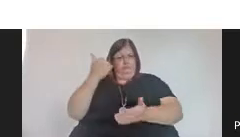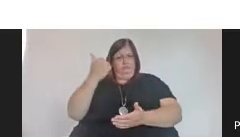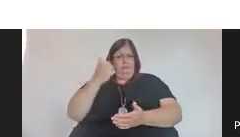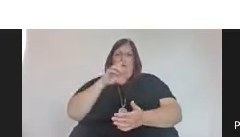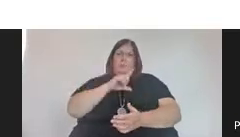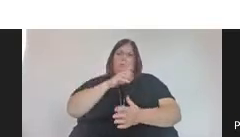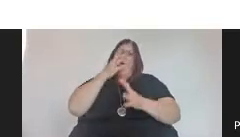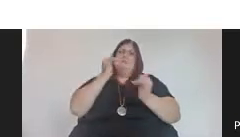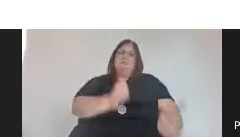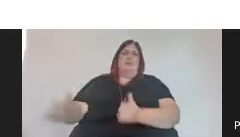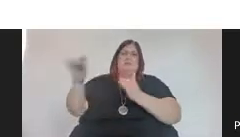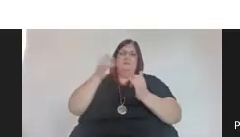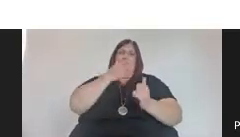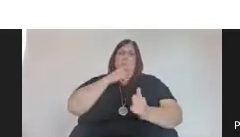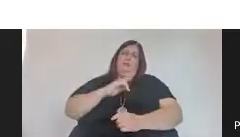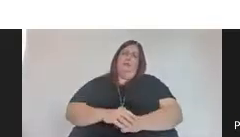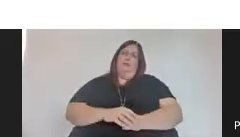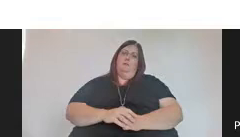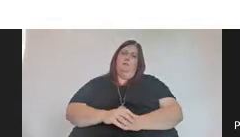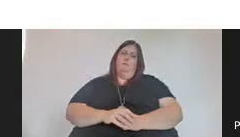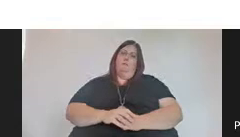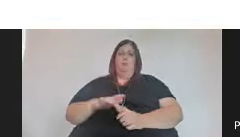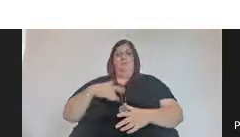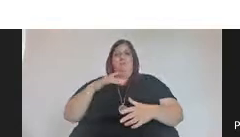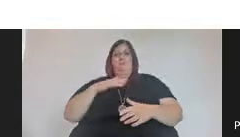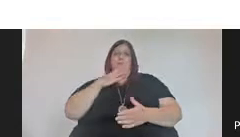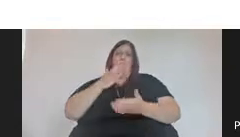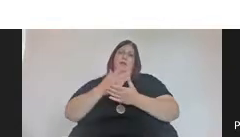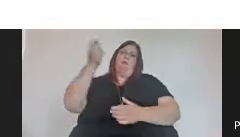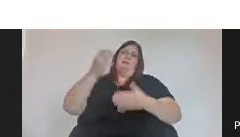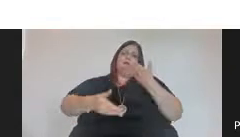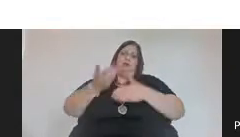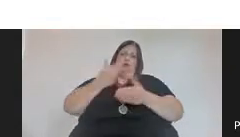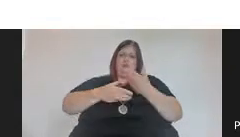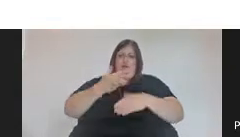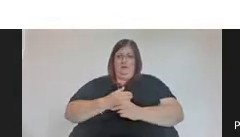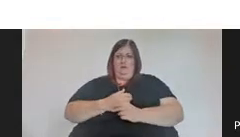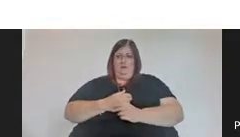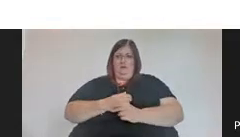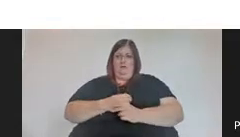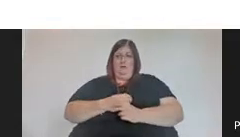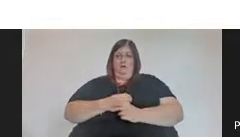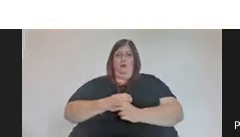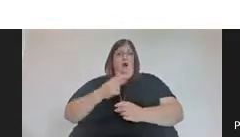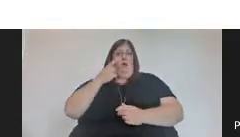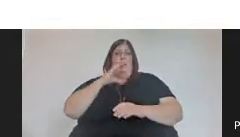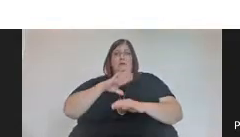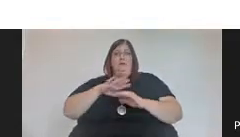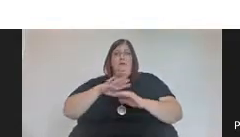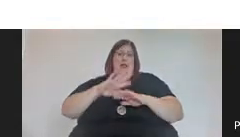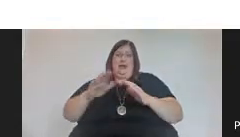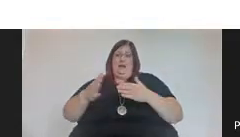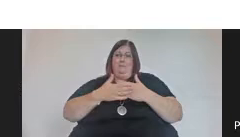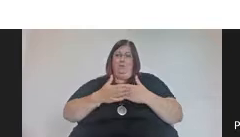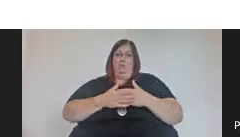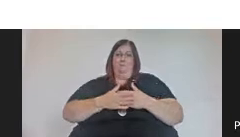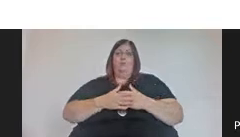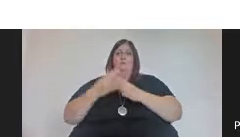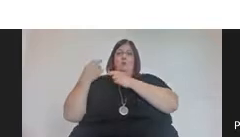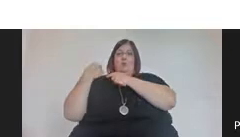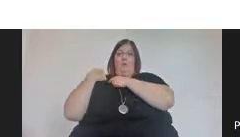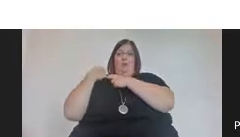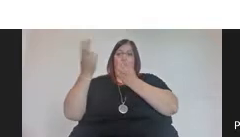local population, and it's considered a real success story. I probably don't need to say any more about that, so I can hand